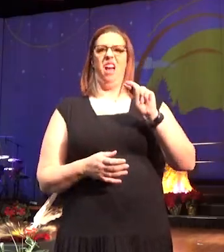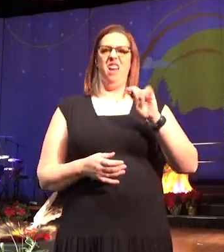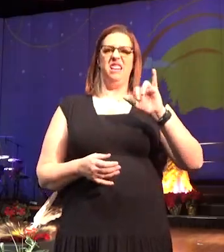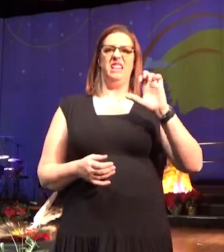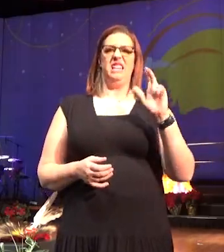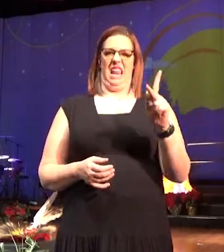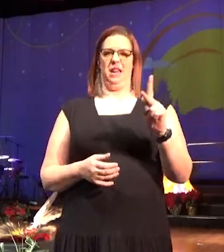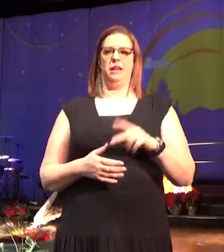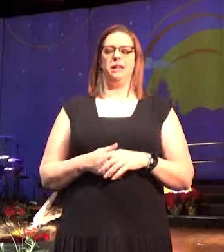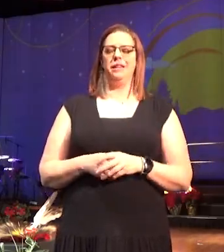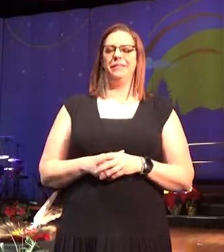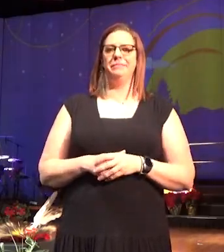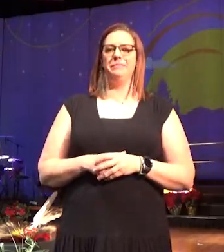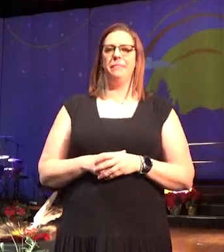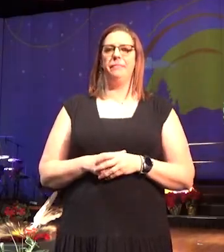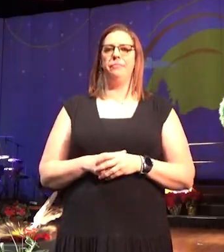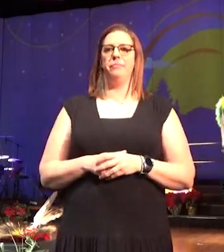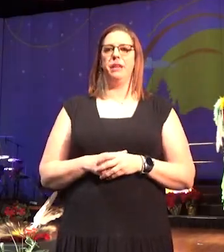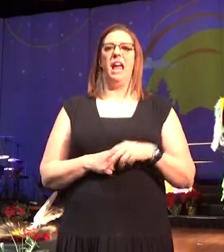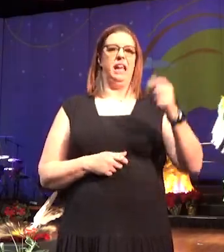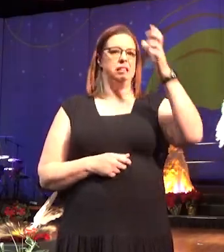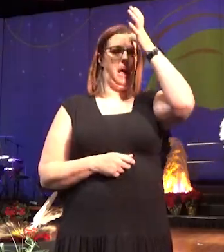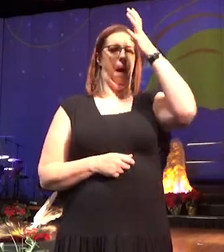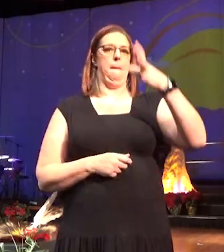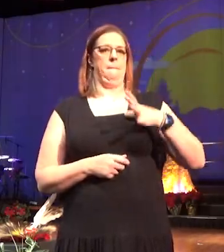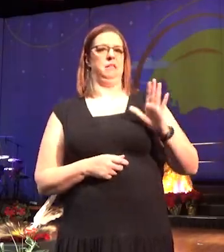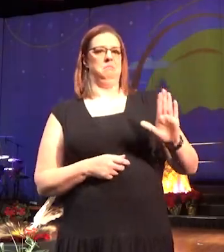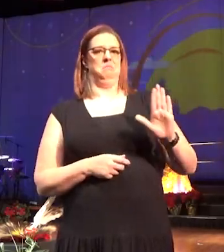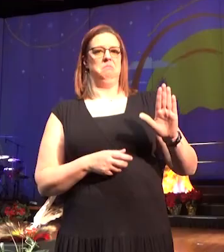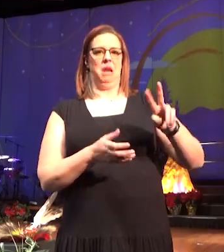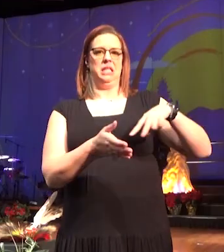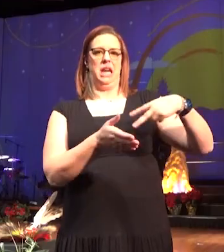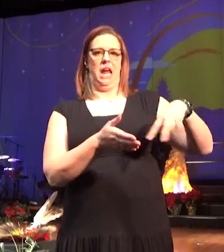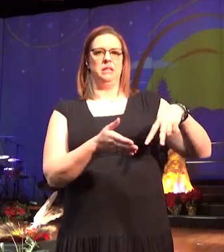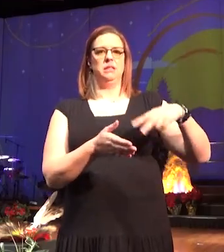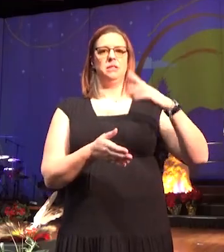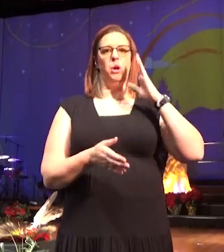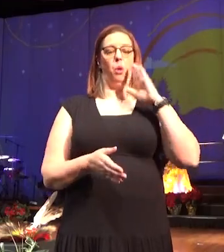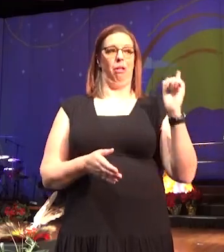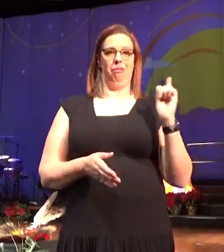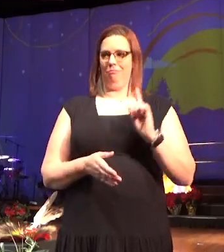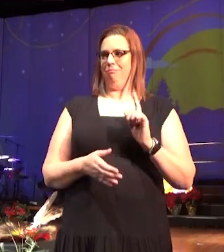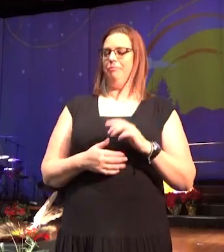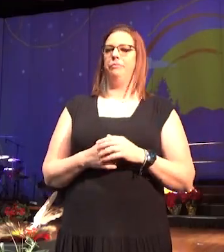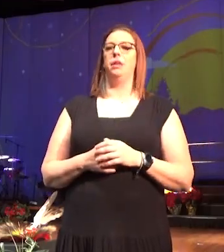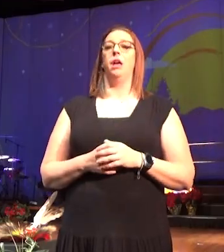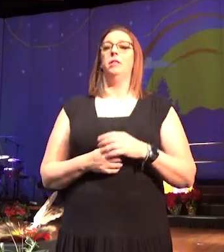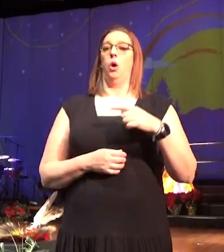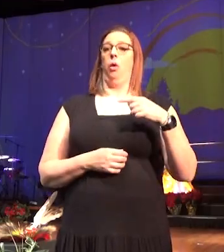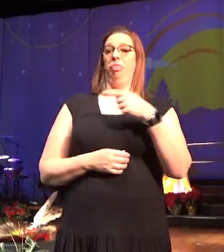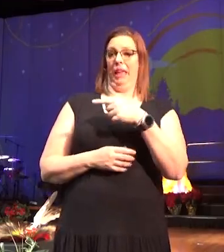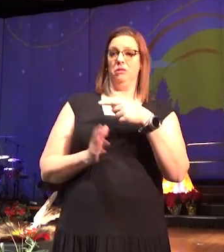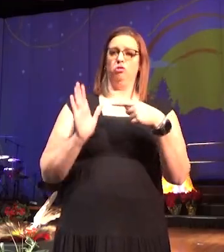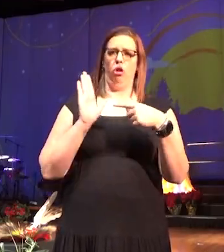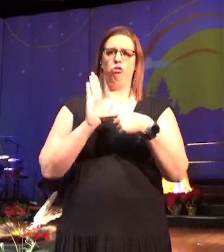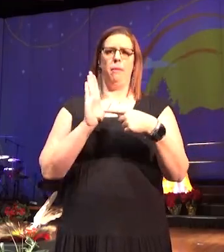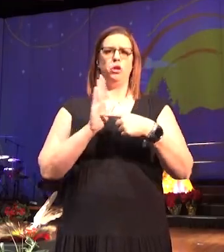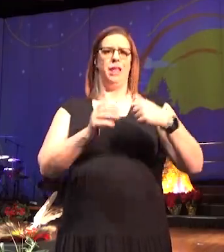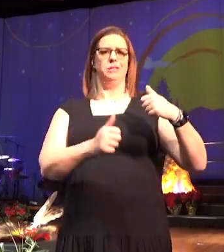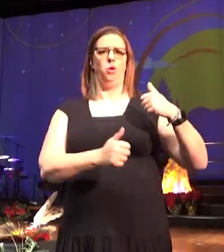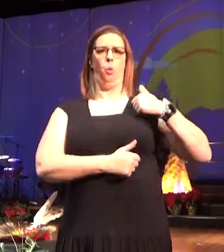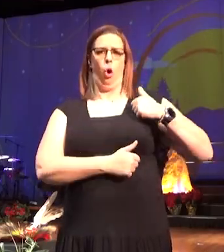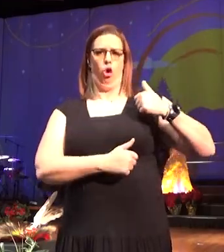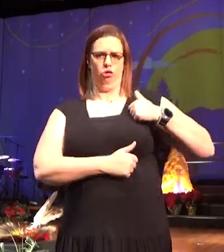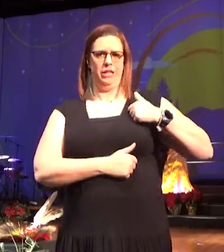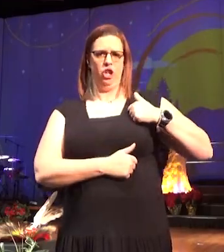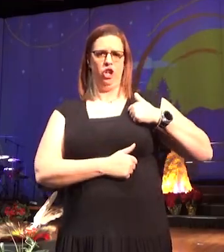Ohitika Noji. He's a men's style of dance. He's going to come out here And this style of dance represents the warrior's